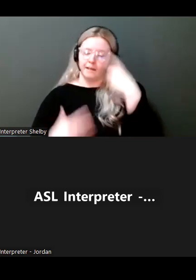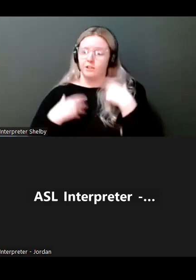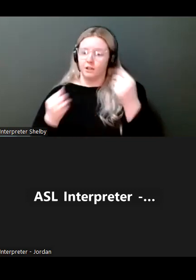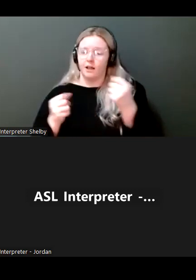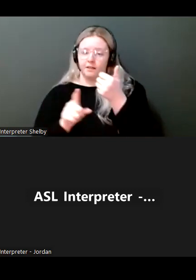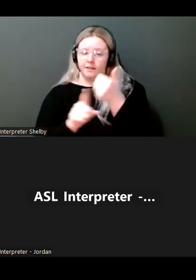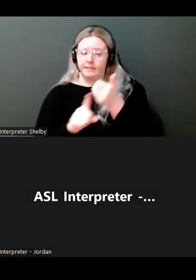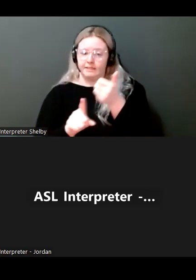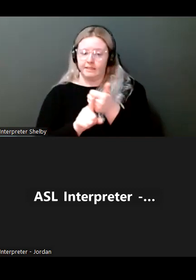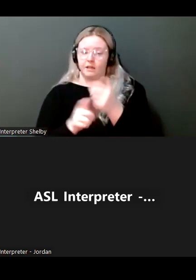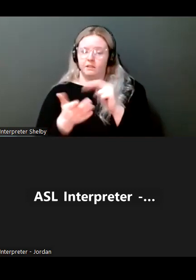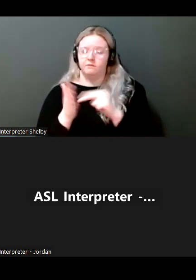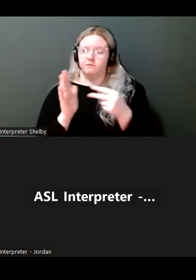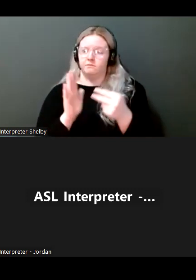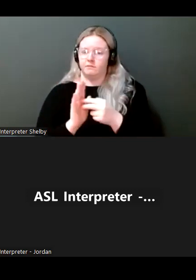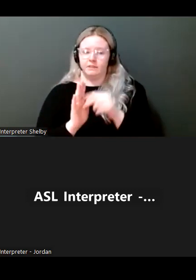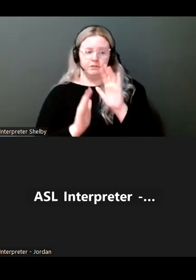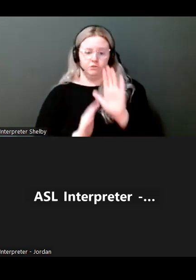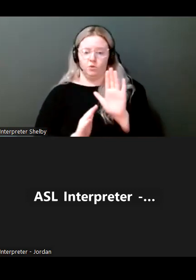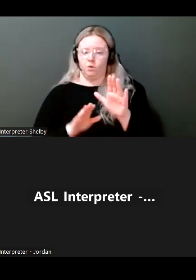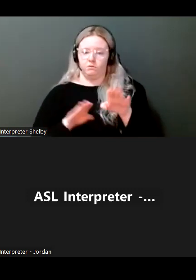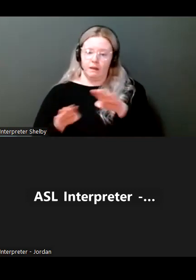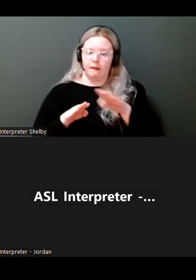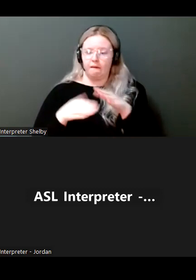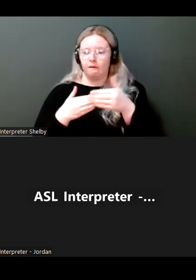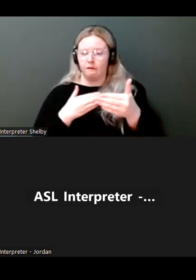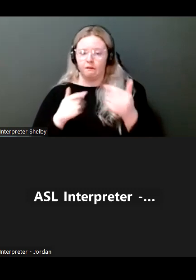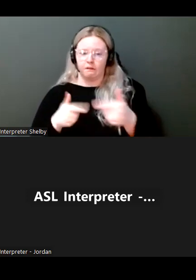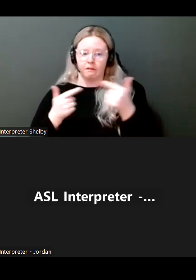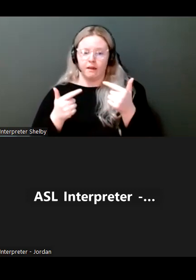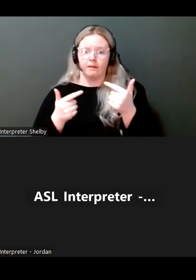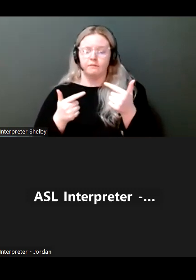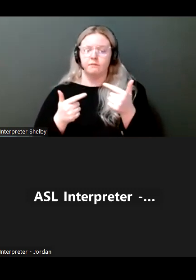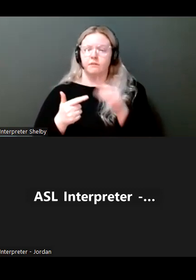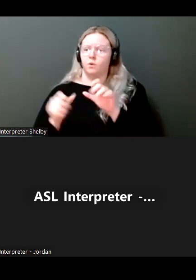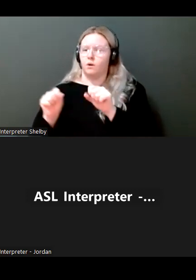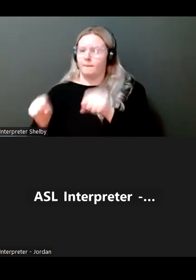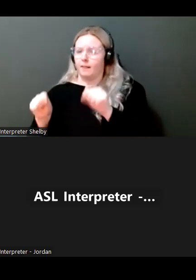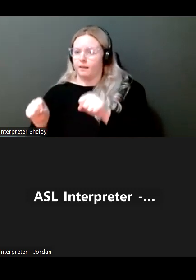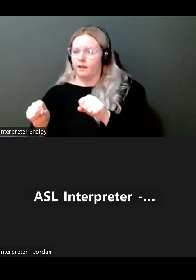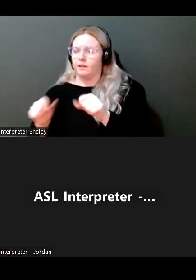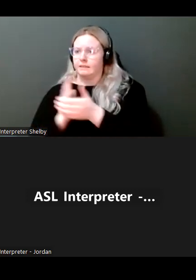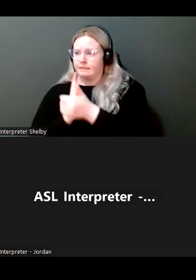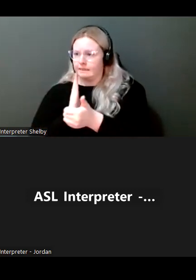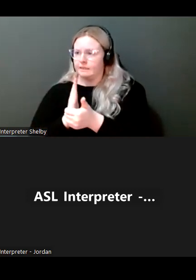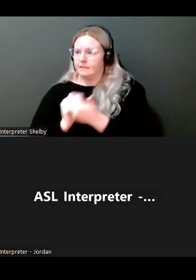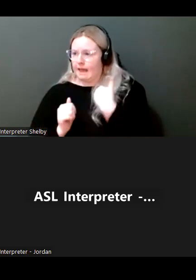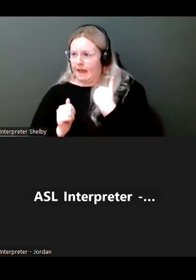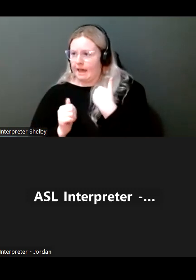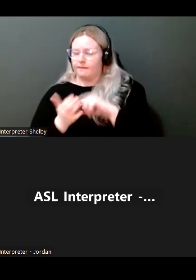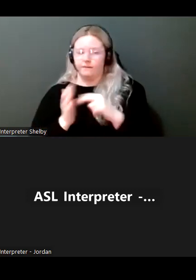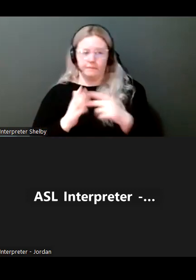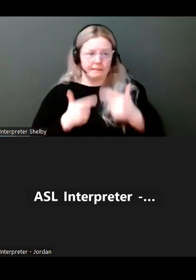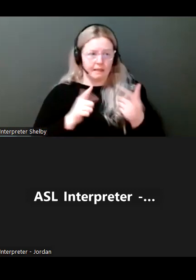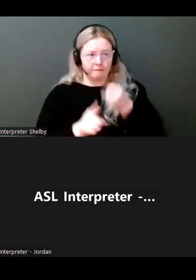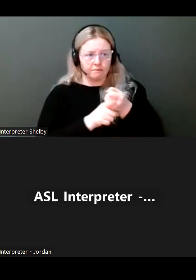well-being in which an individual realizes his or her own abilities, can cope with the normal stresses of life, can work productively and is